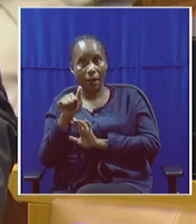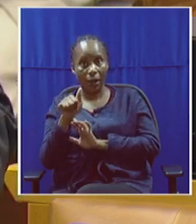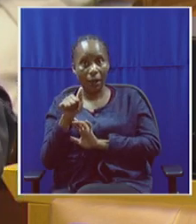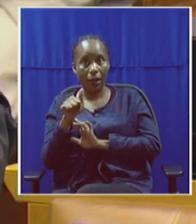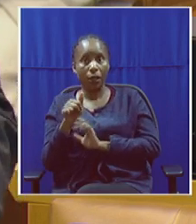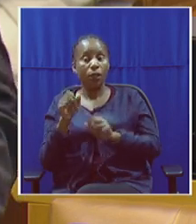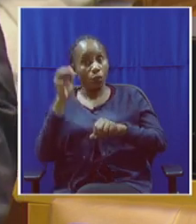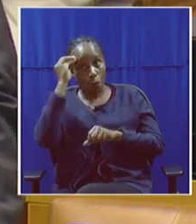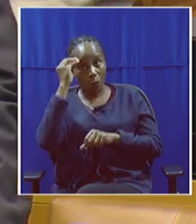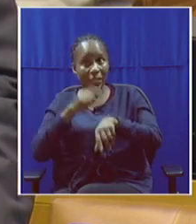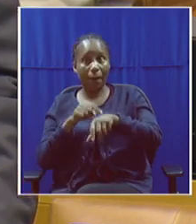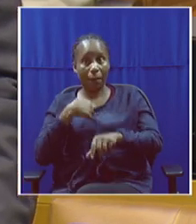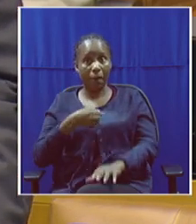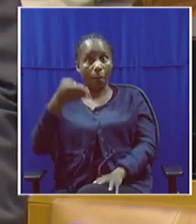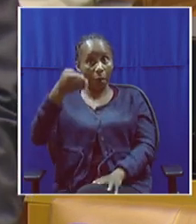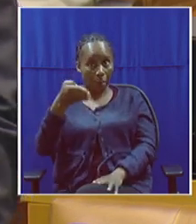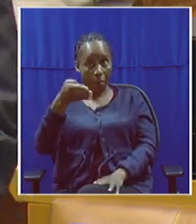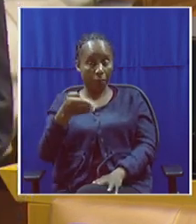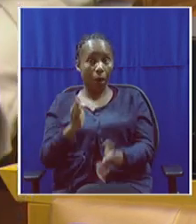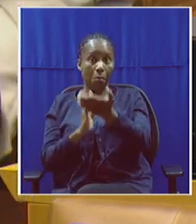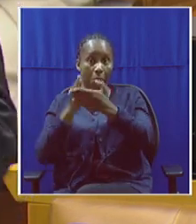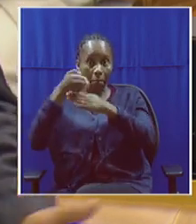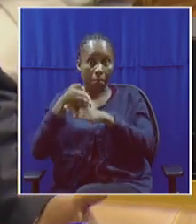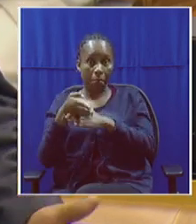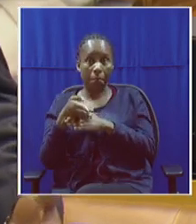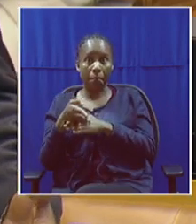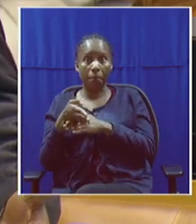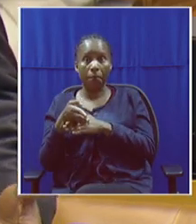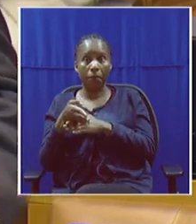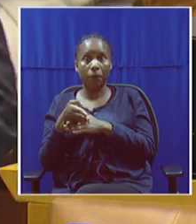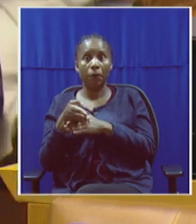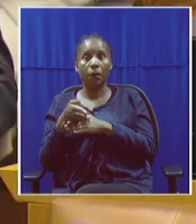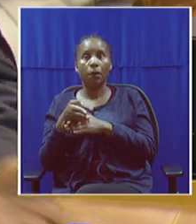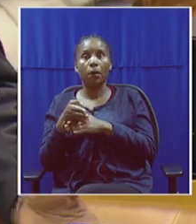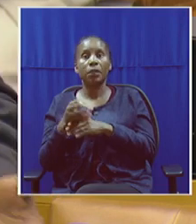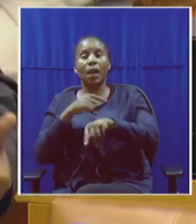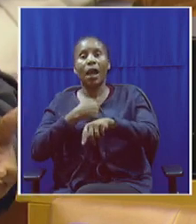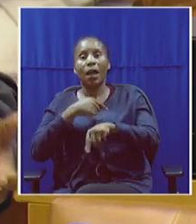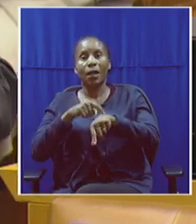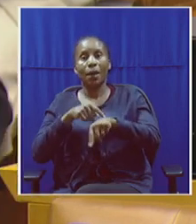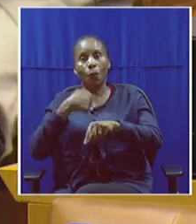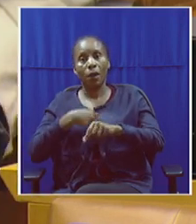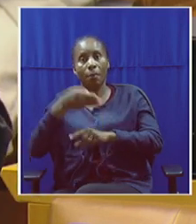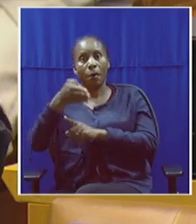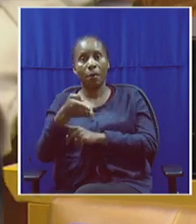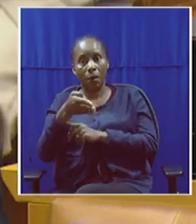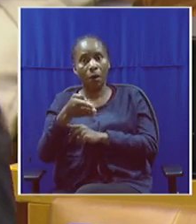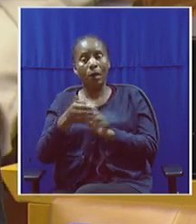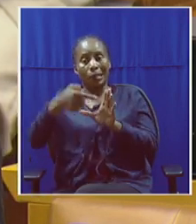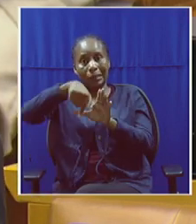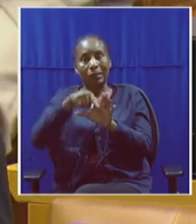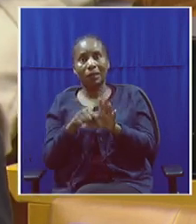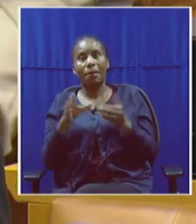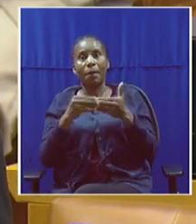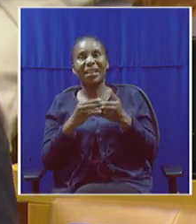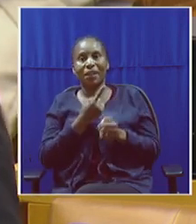I went when went there to intervene on arrival amongst the members themselves there were